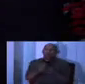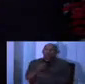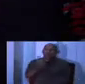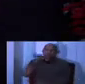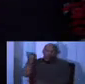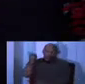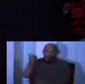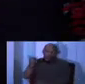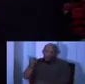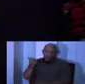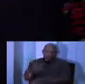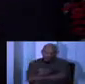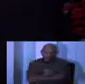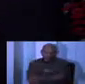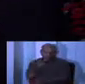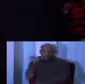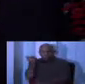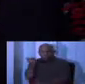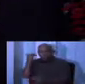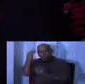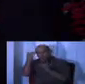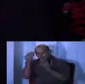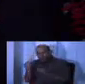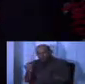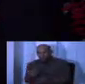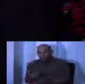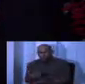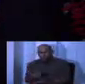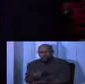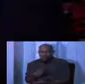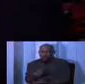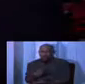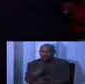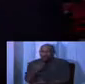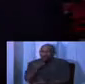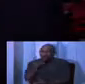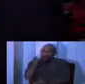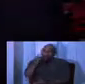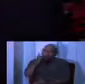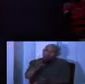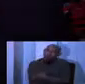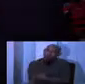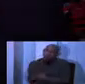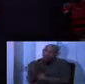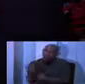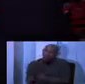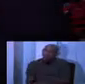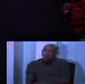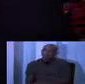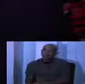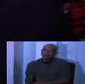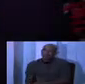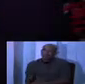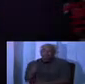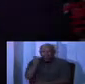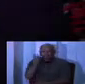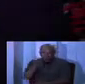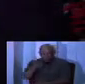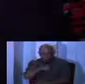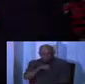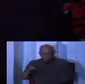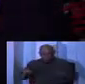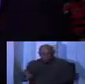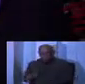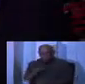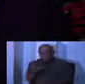place, a better hope. I would say a better tomorrow morning. If we are doing